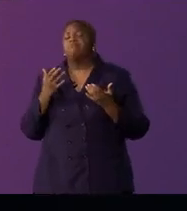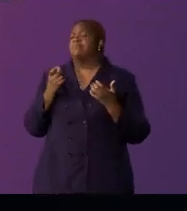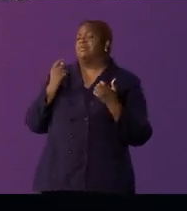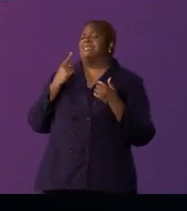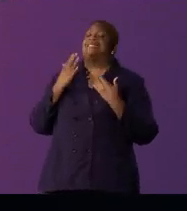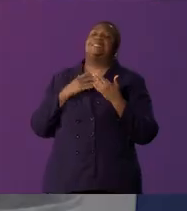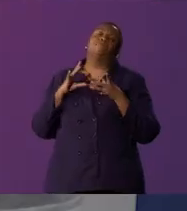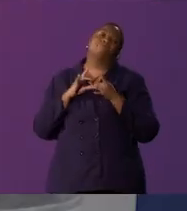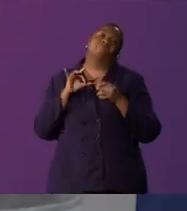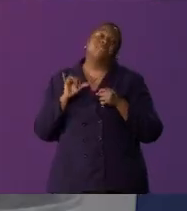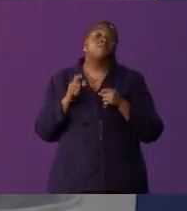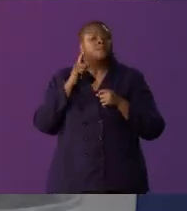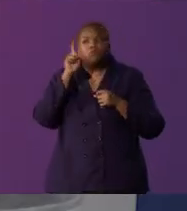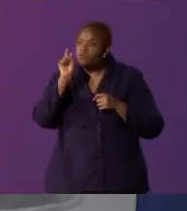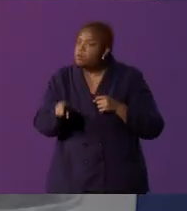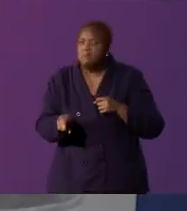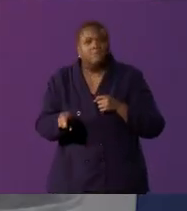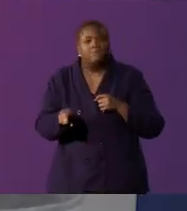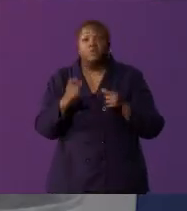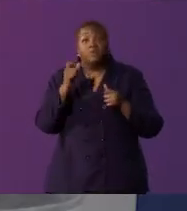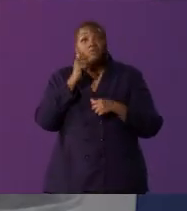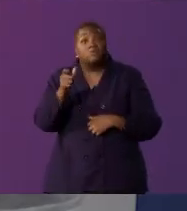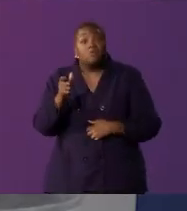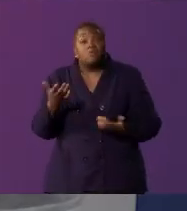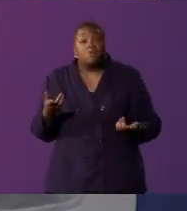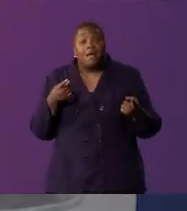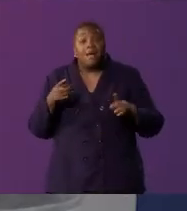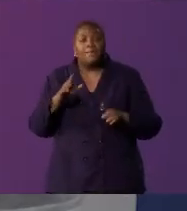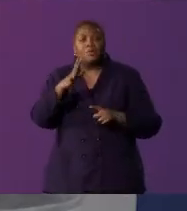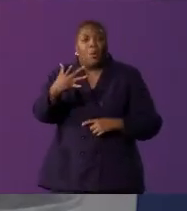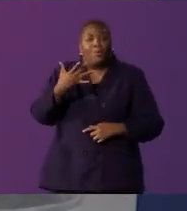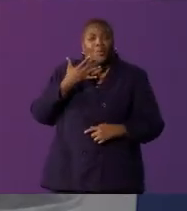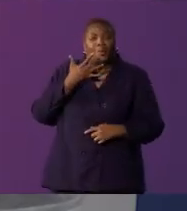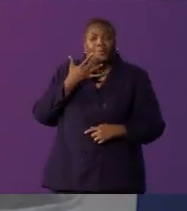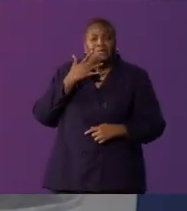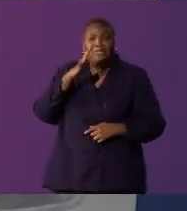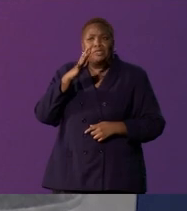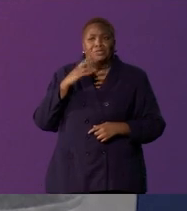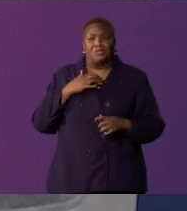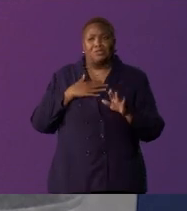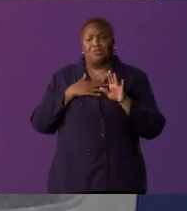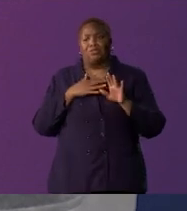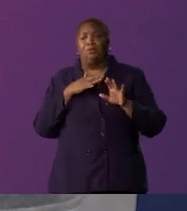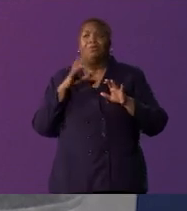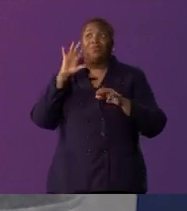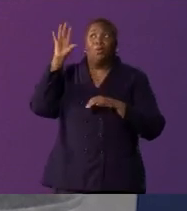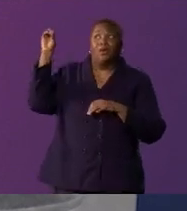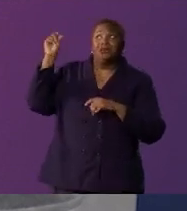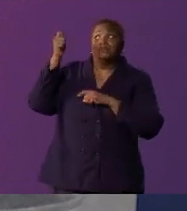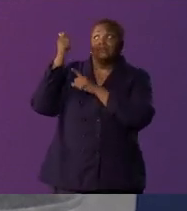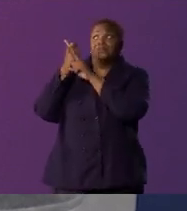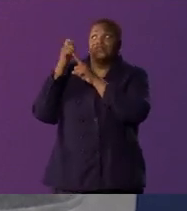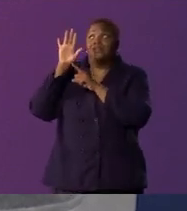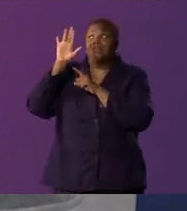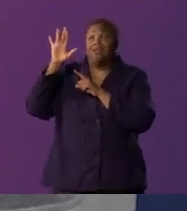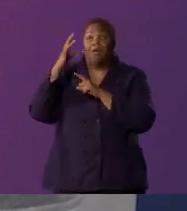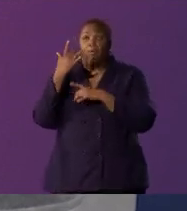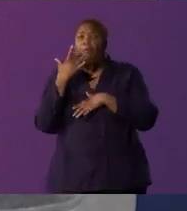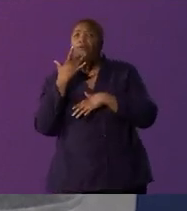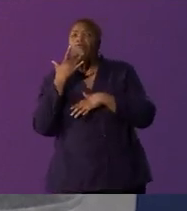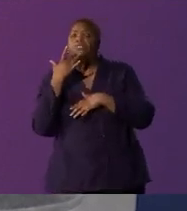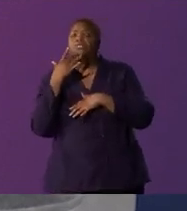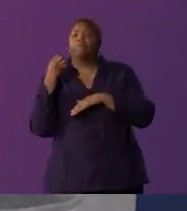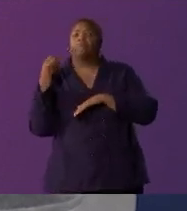do that, because if you don't do that, you let your biases and the organization's biases override